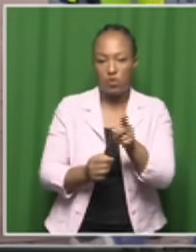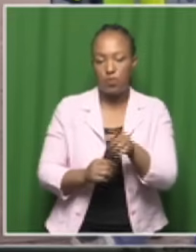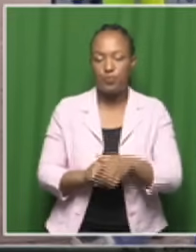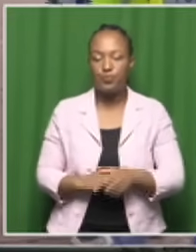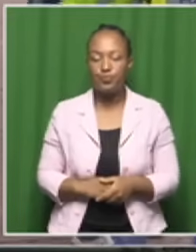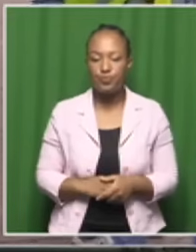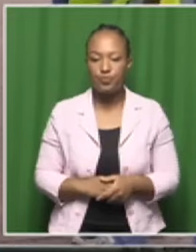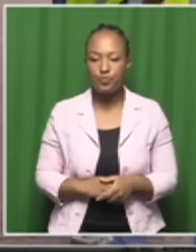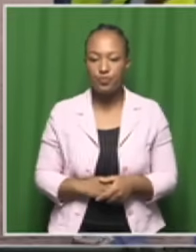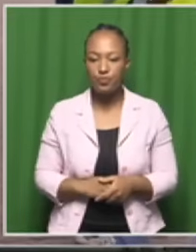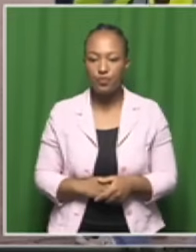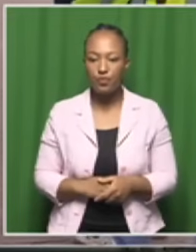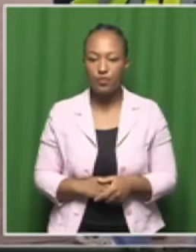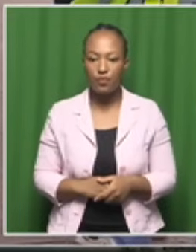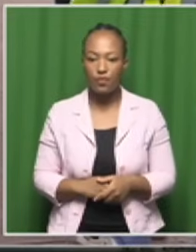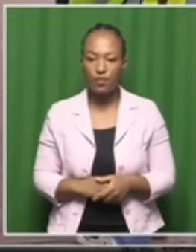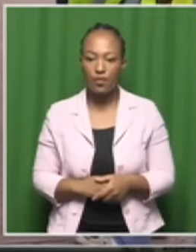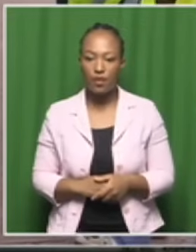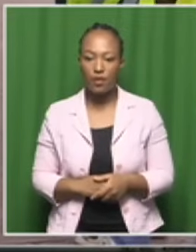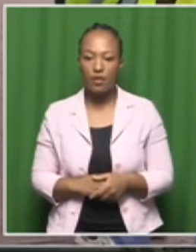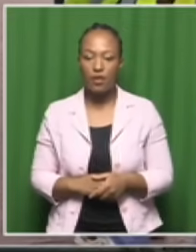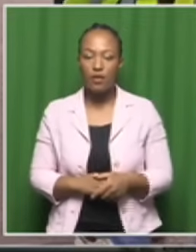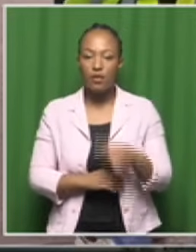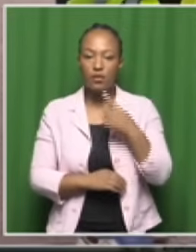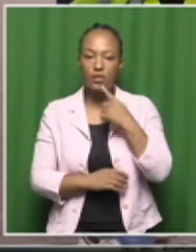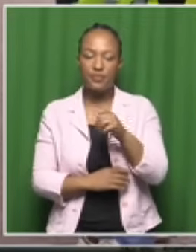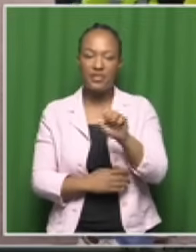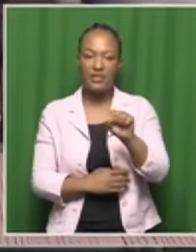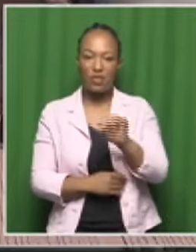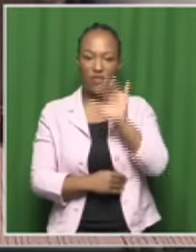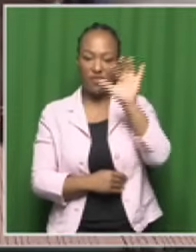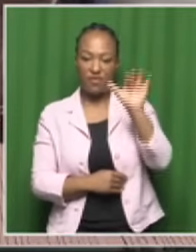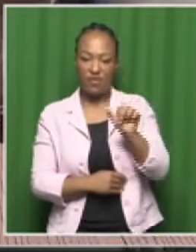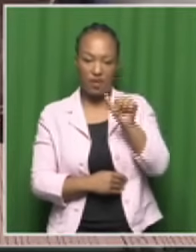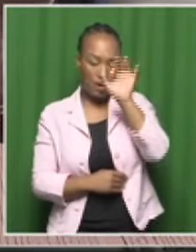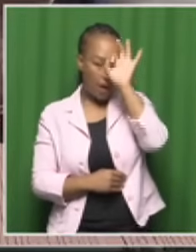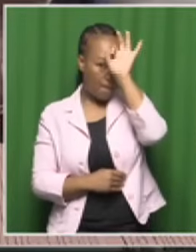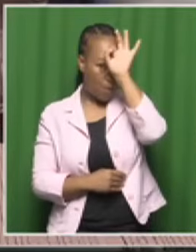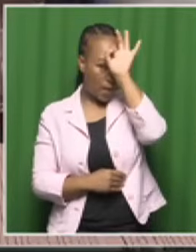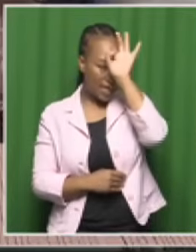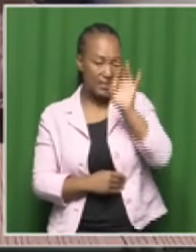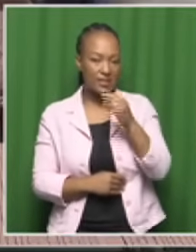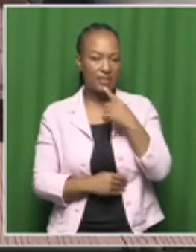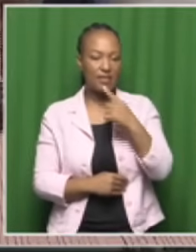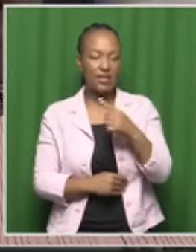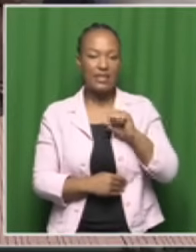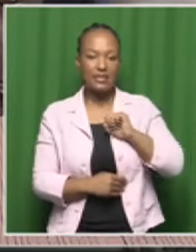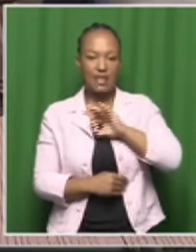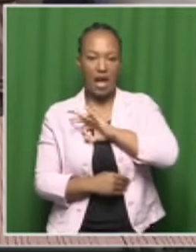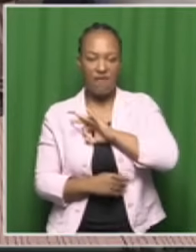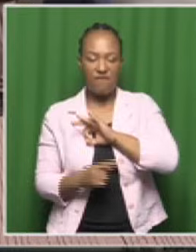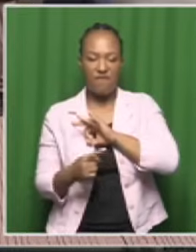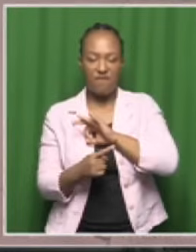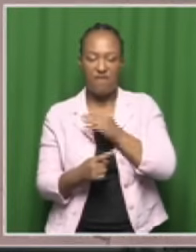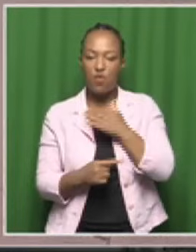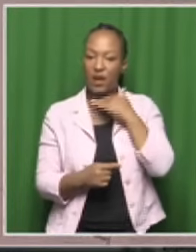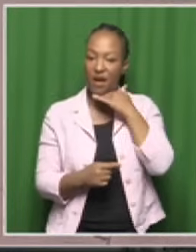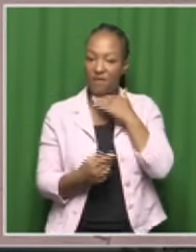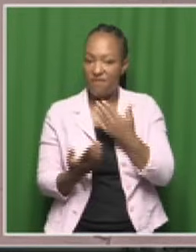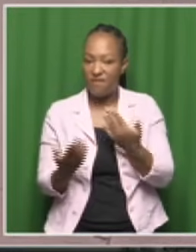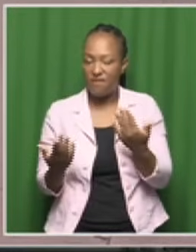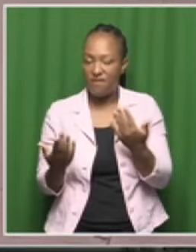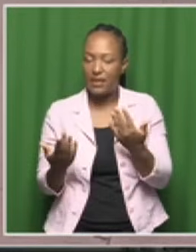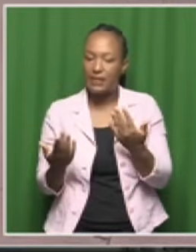You know, the point you just made of, South African police force working on skeleton staff is a long-held discussion, and I really don't